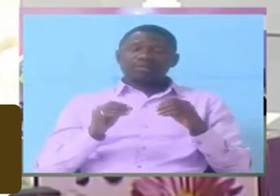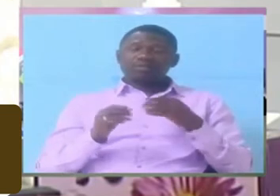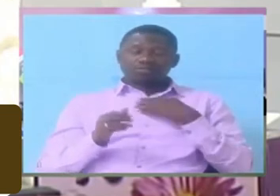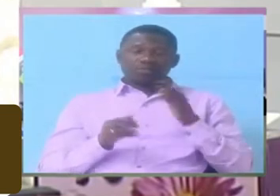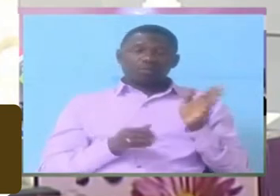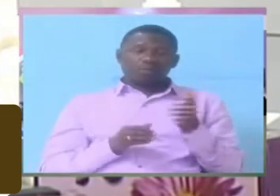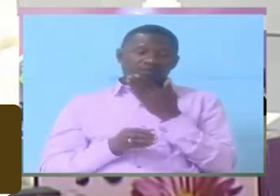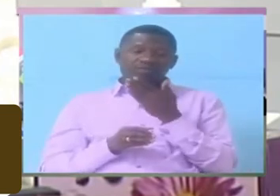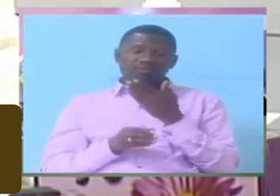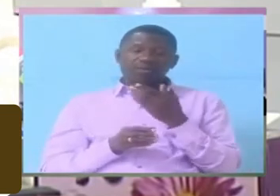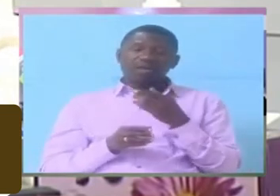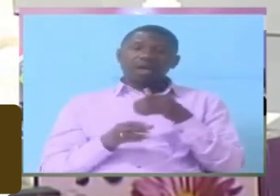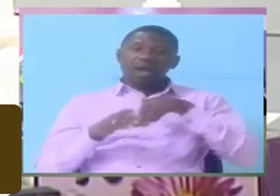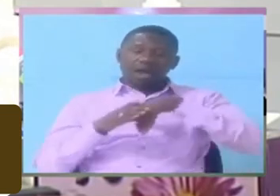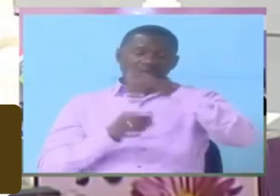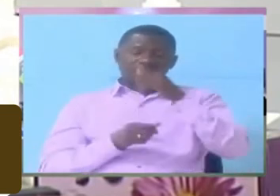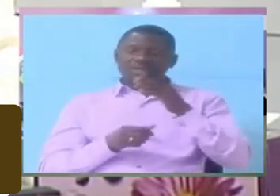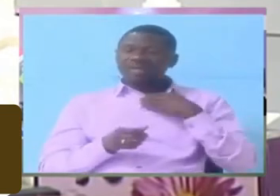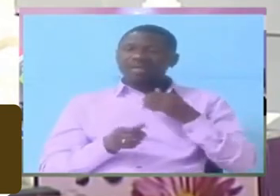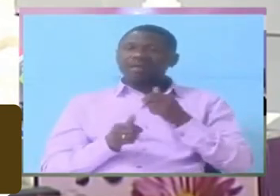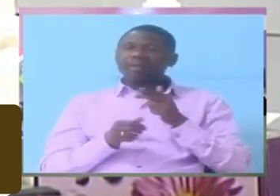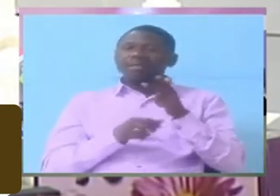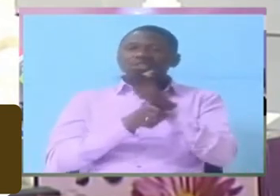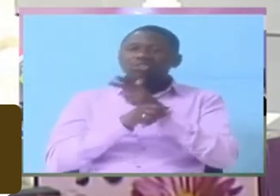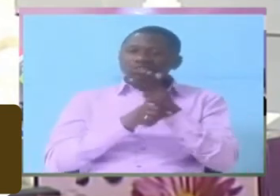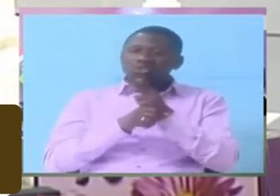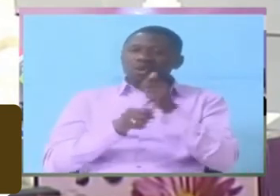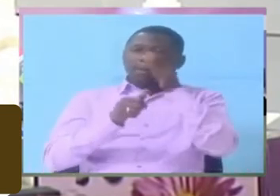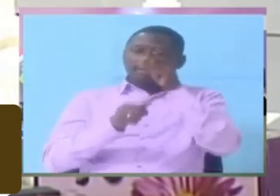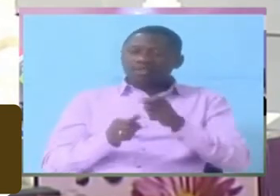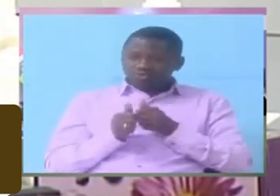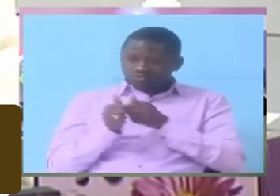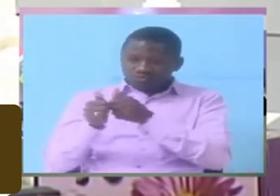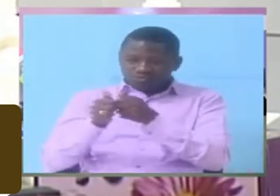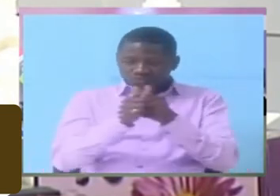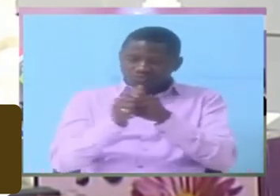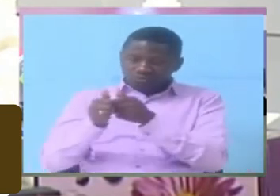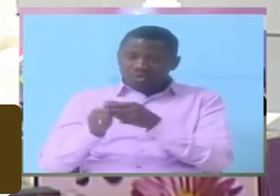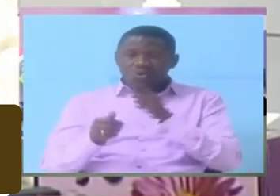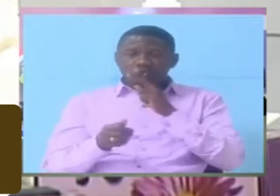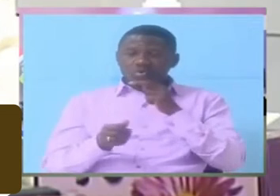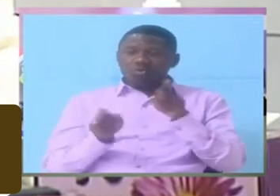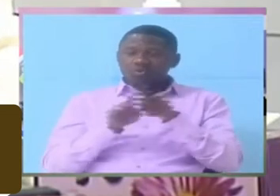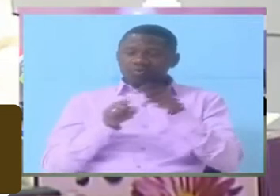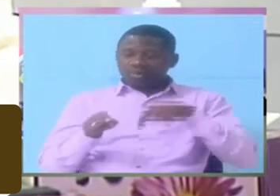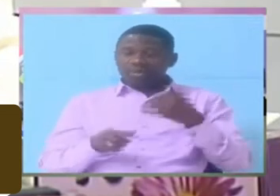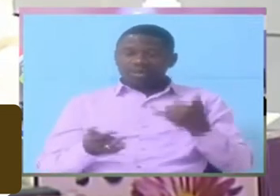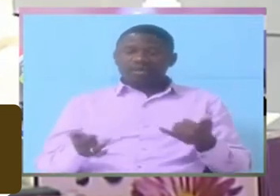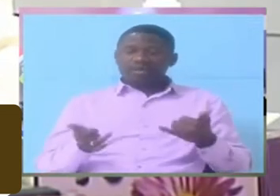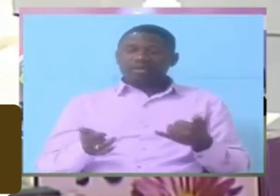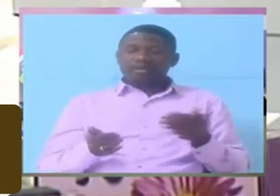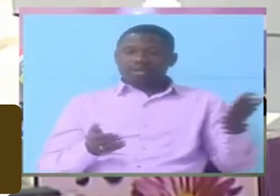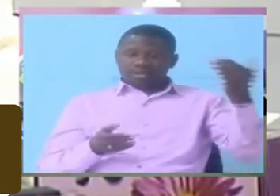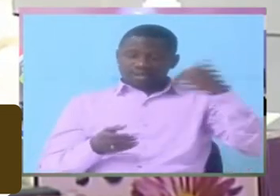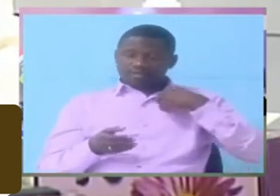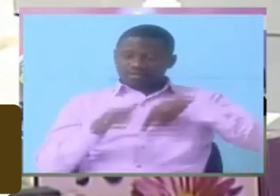is presently with me here. Gatu biranata na office abefindikan tumo mena otumo na oddly membem fejang. Came into my office.